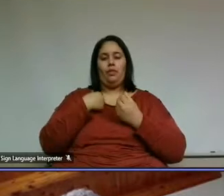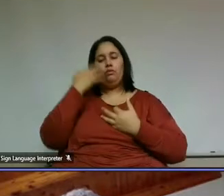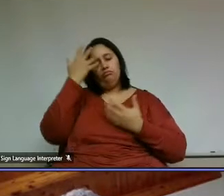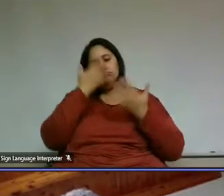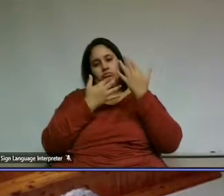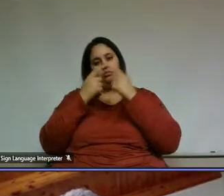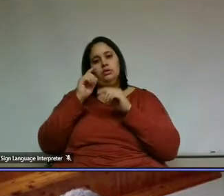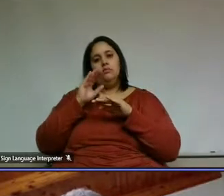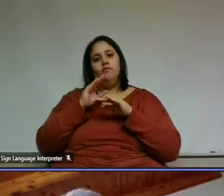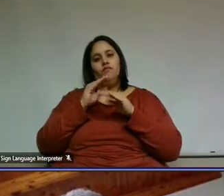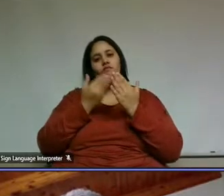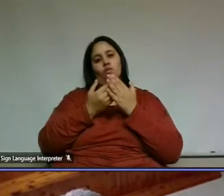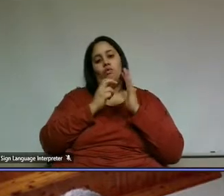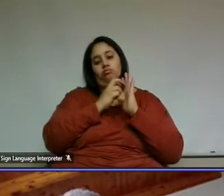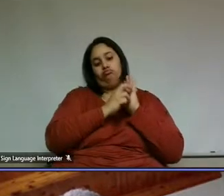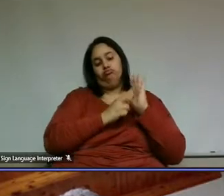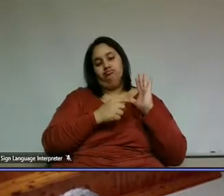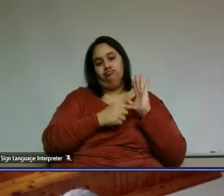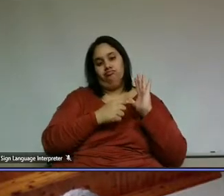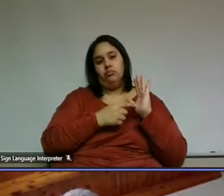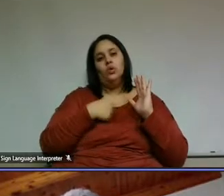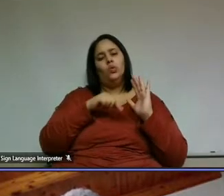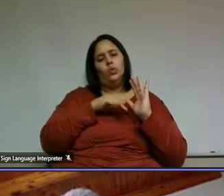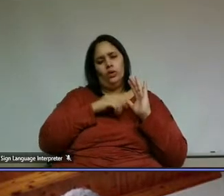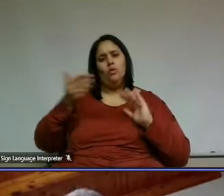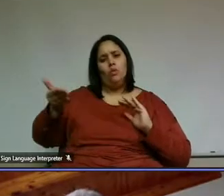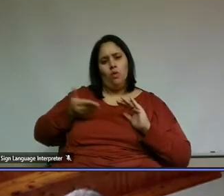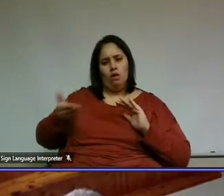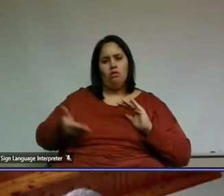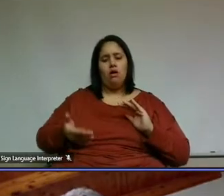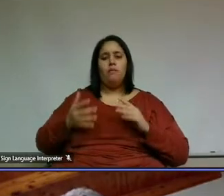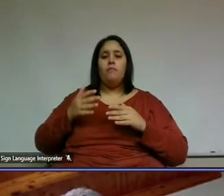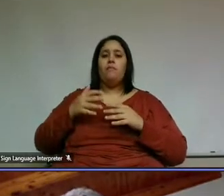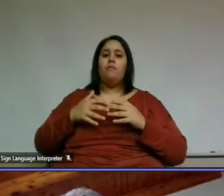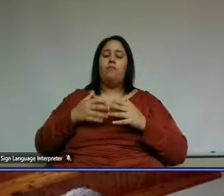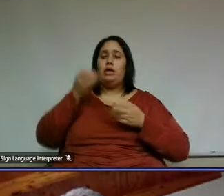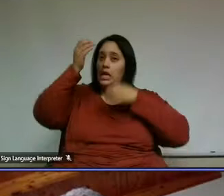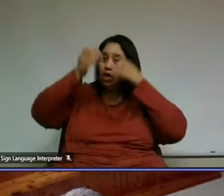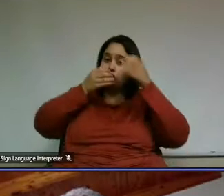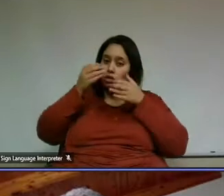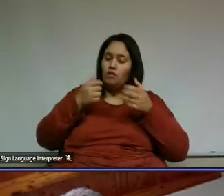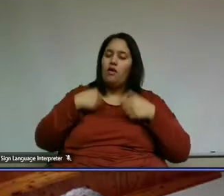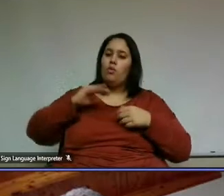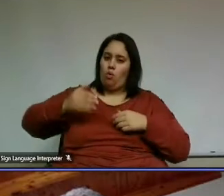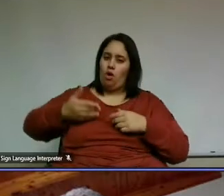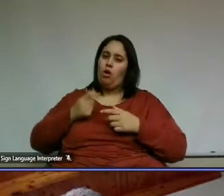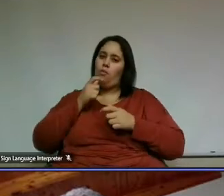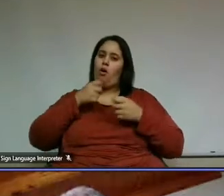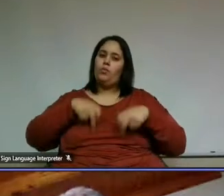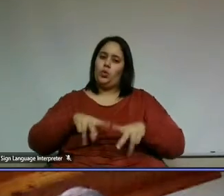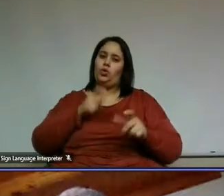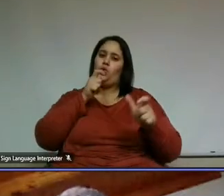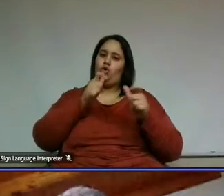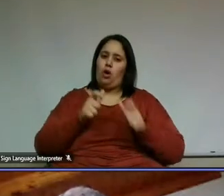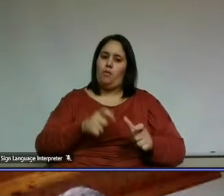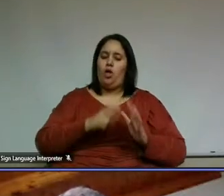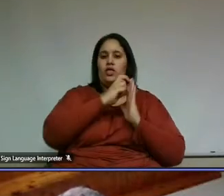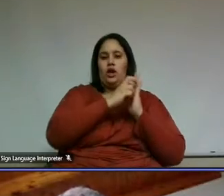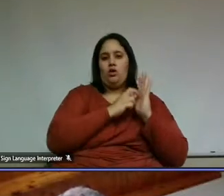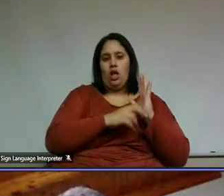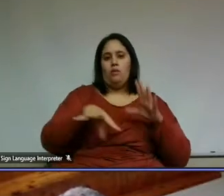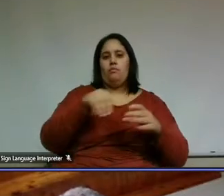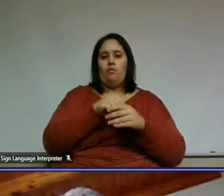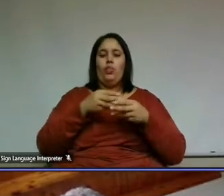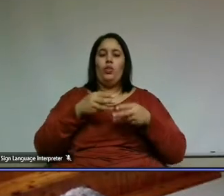think about in the regulations. And we welcome the initiative, and we would welcome the opportunity to comment on the regulations and be part of